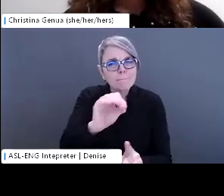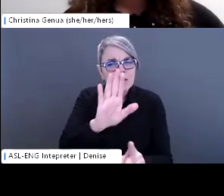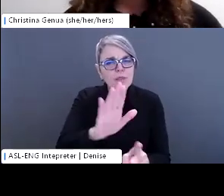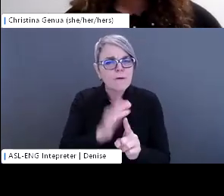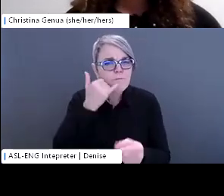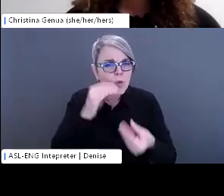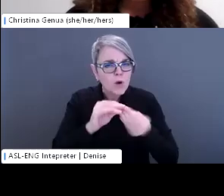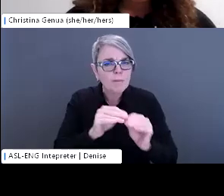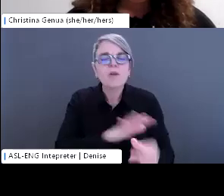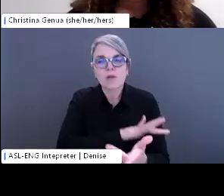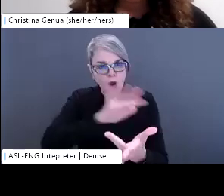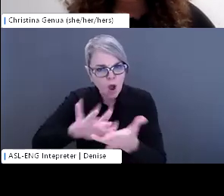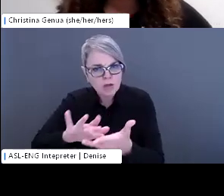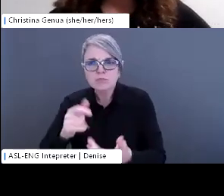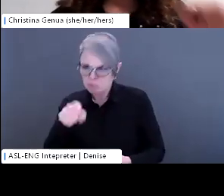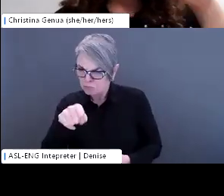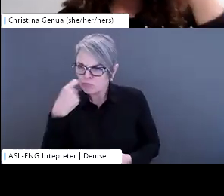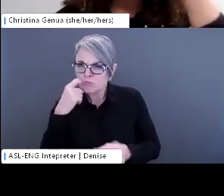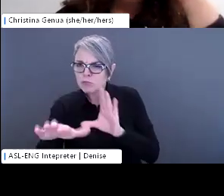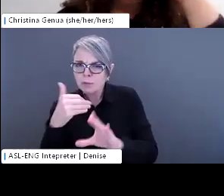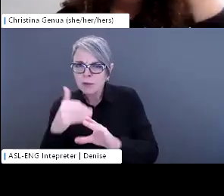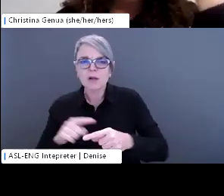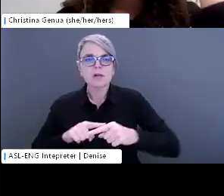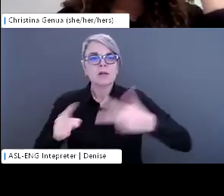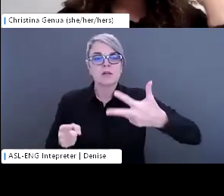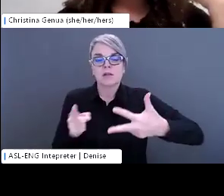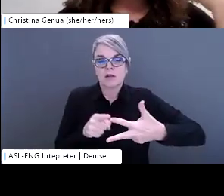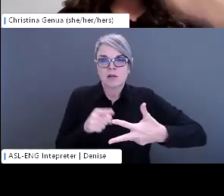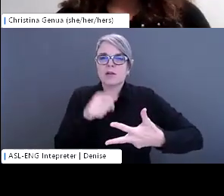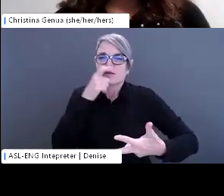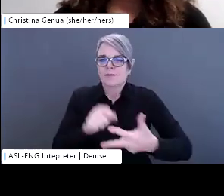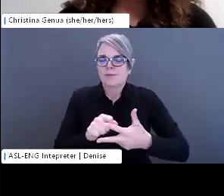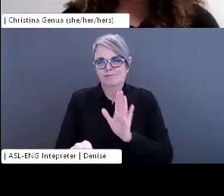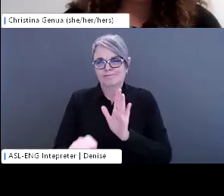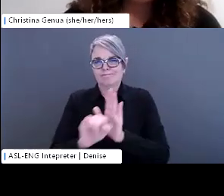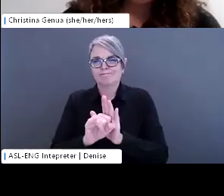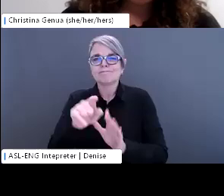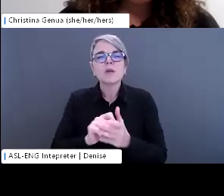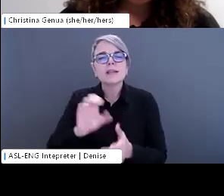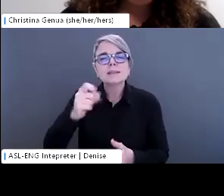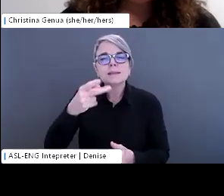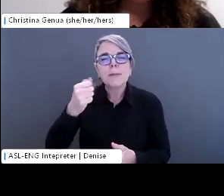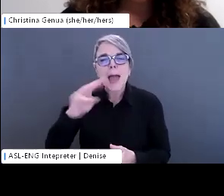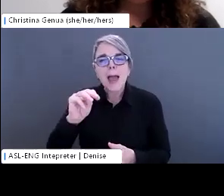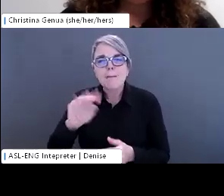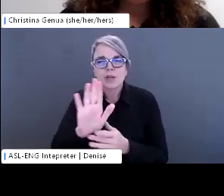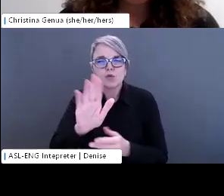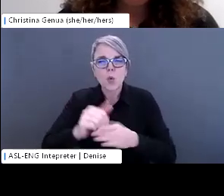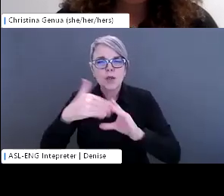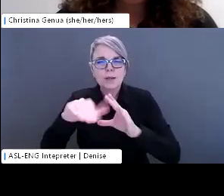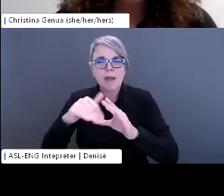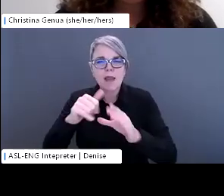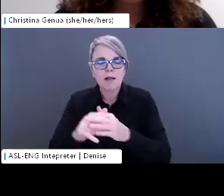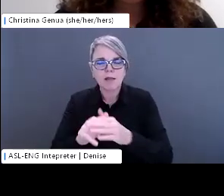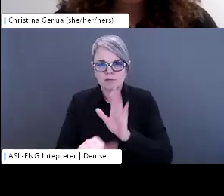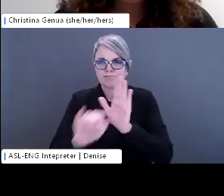mark the email as spam, and then you can also delete the email. So all great tips in managing phishing